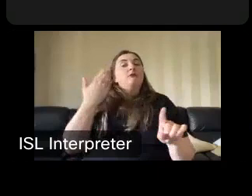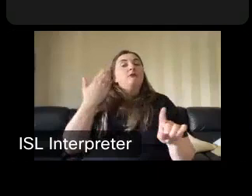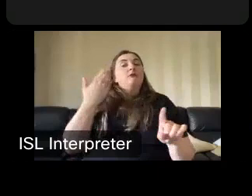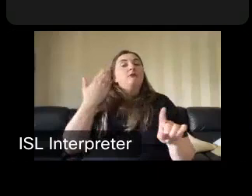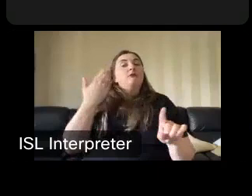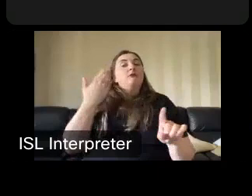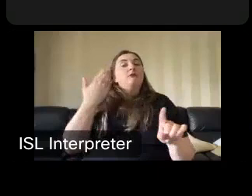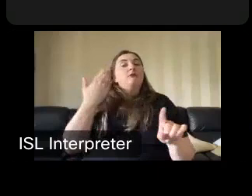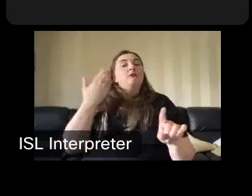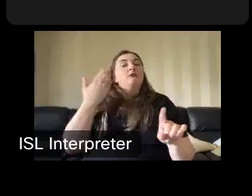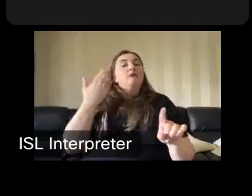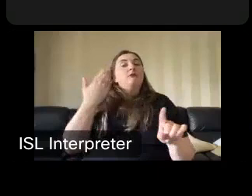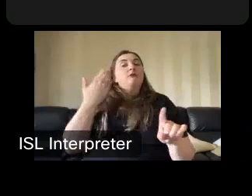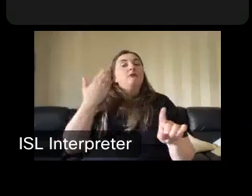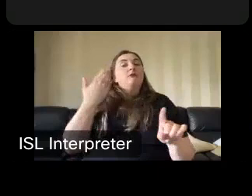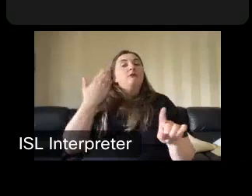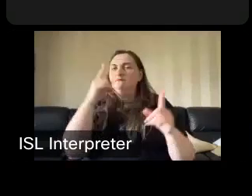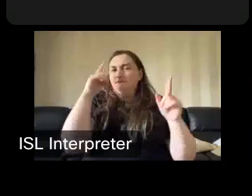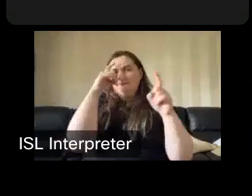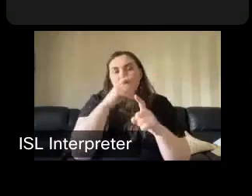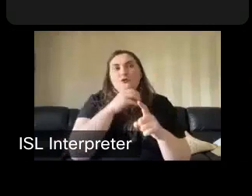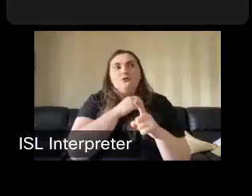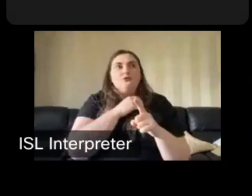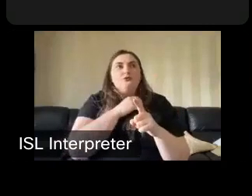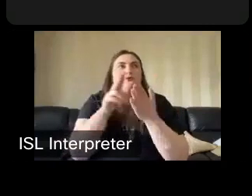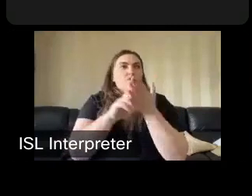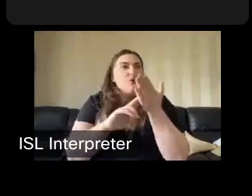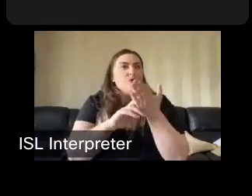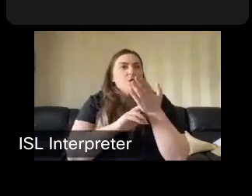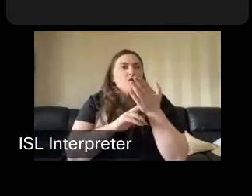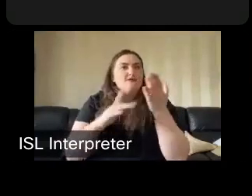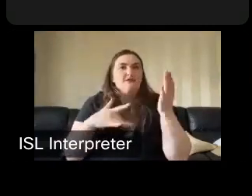difficult to take on an approach of curiosity when something